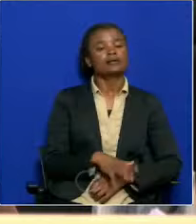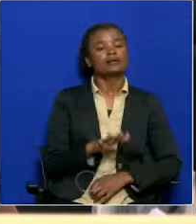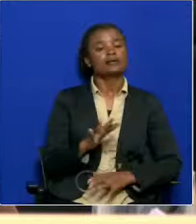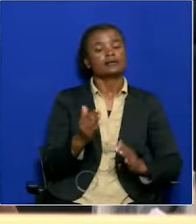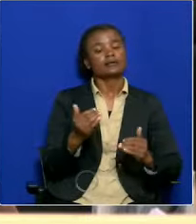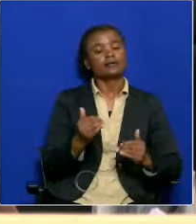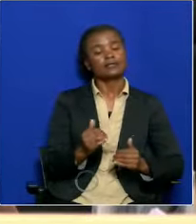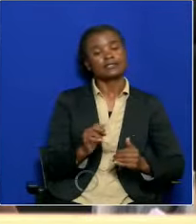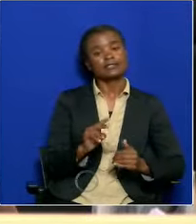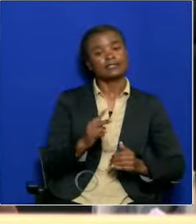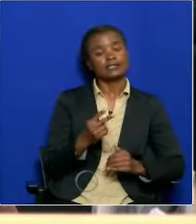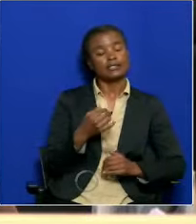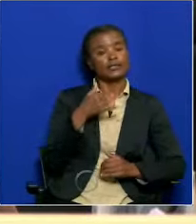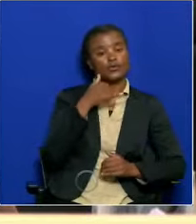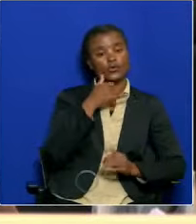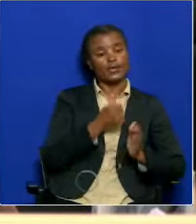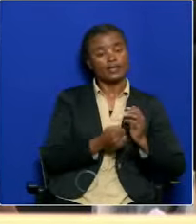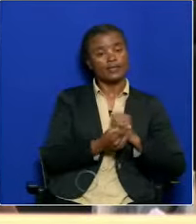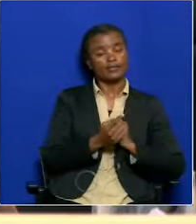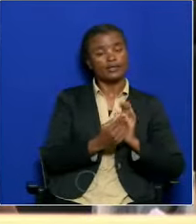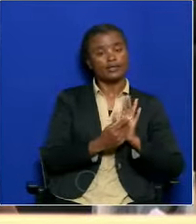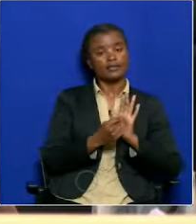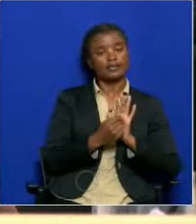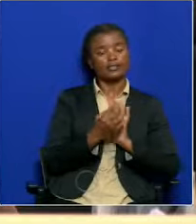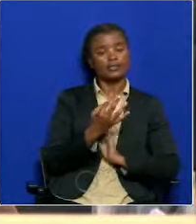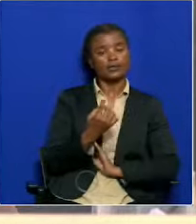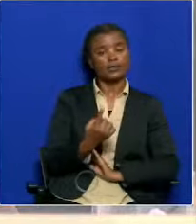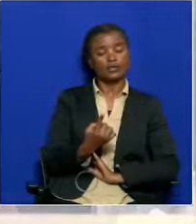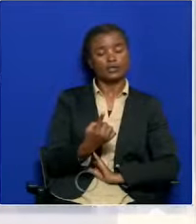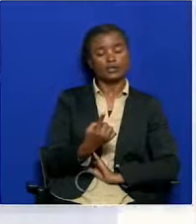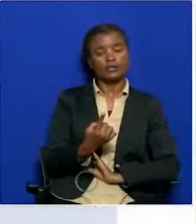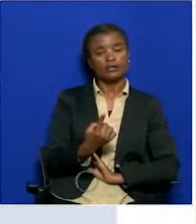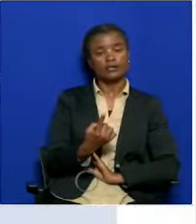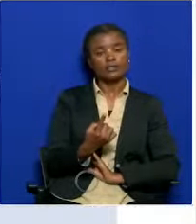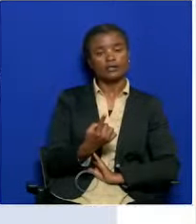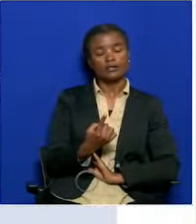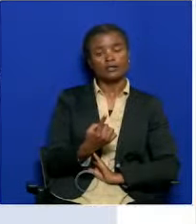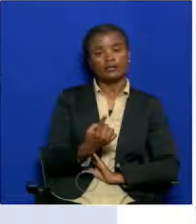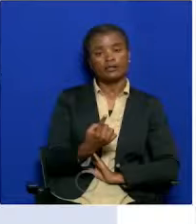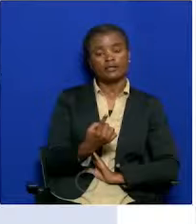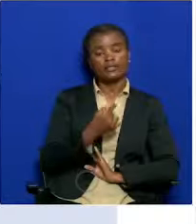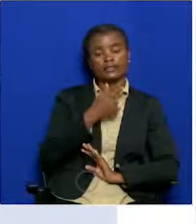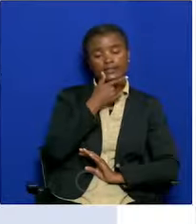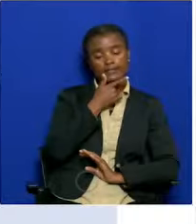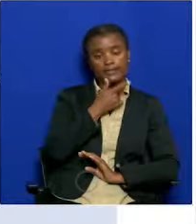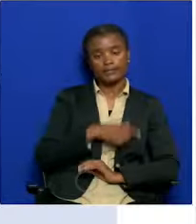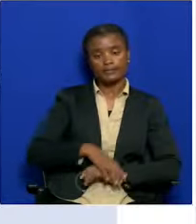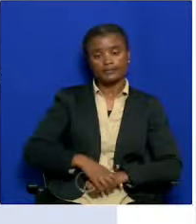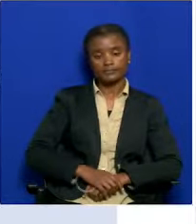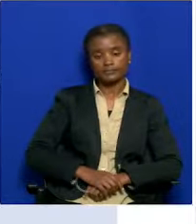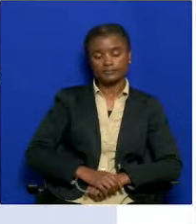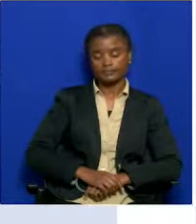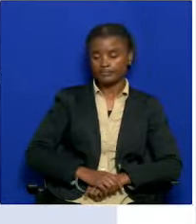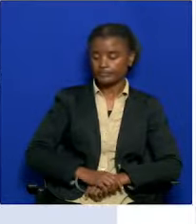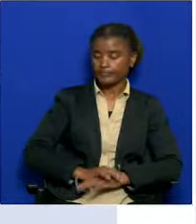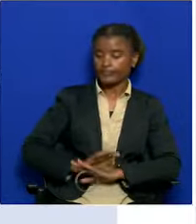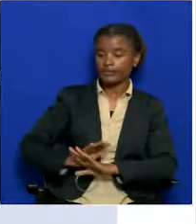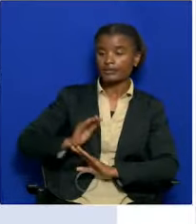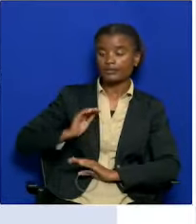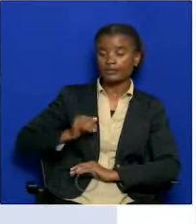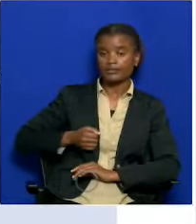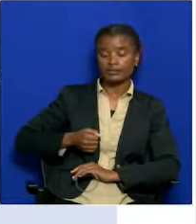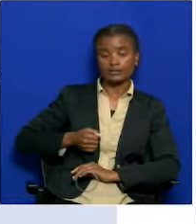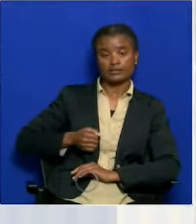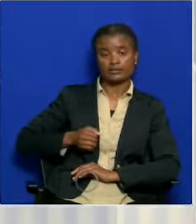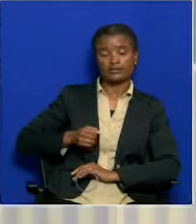on the 31st of December. Ms. Bo, can I suggest that you give the year? We